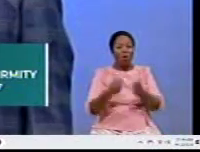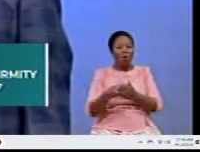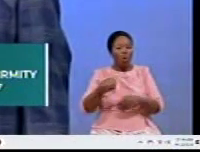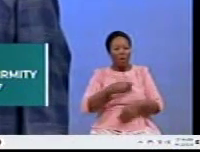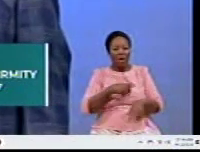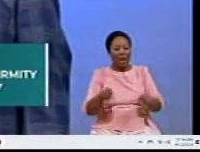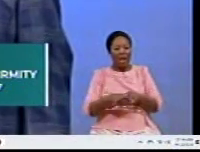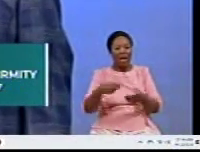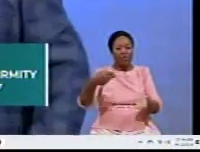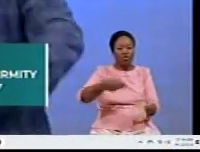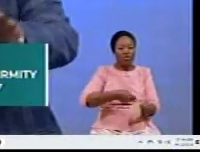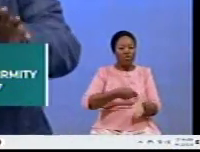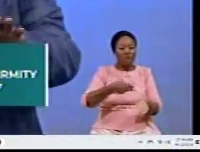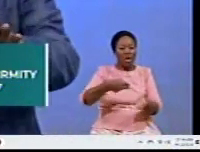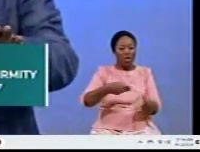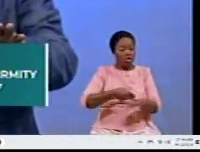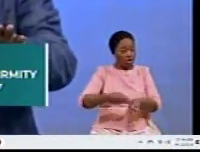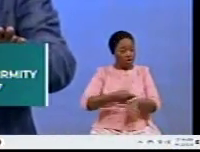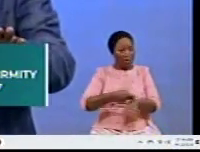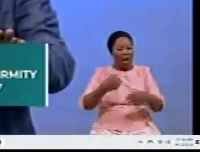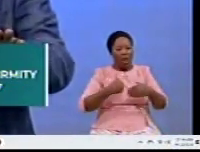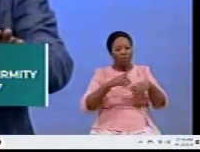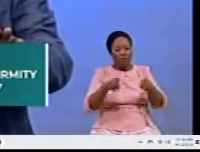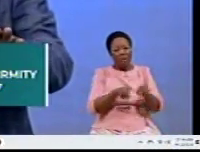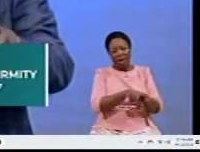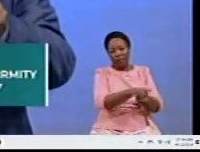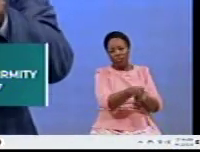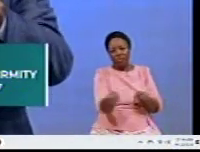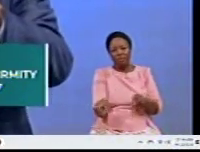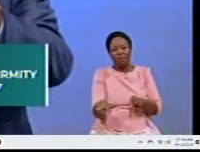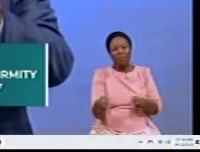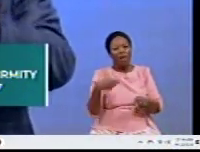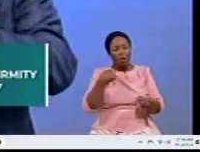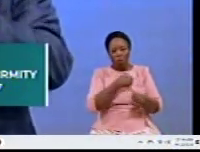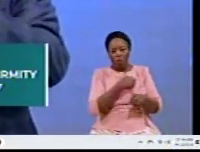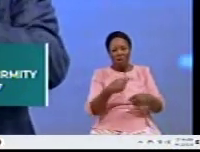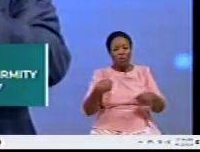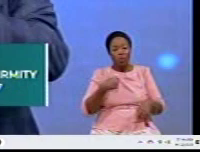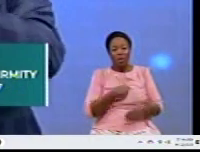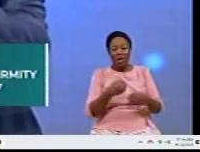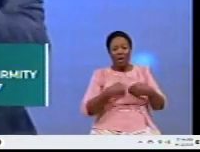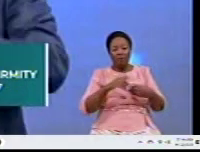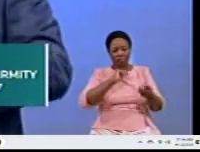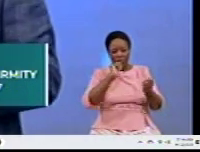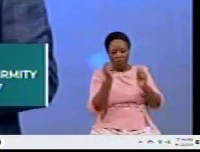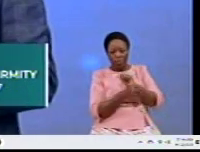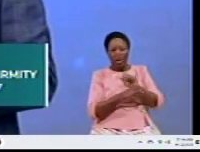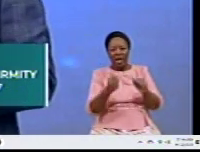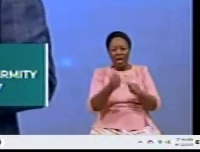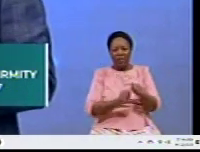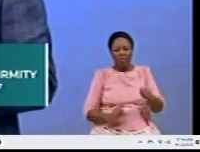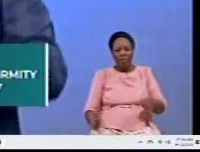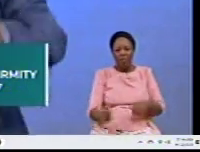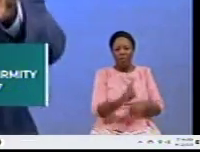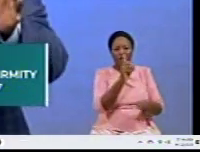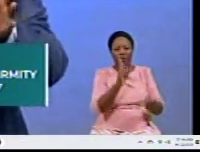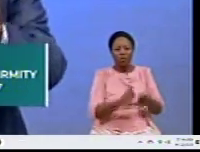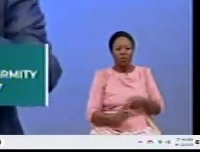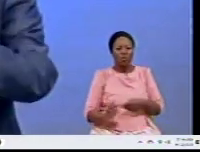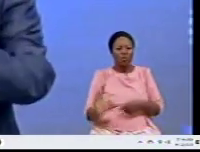gone astray. We have turned everyone to his own